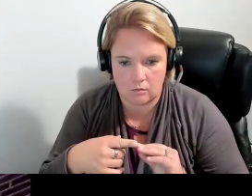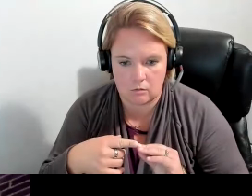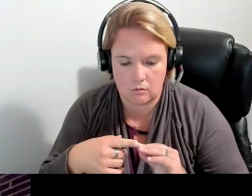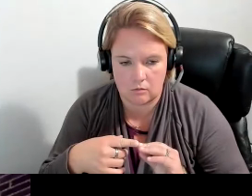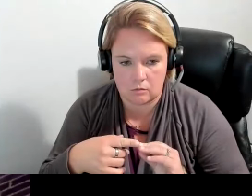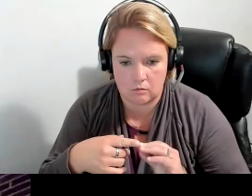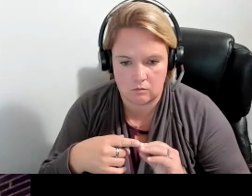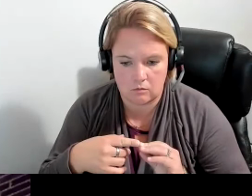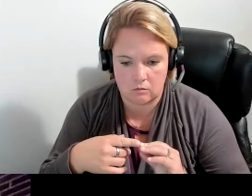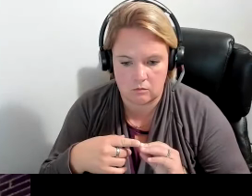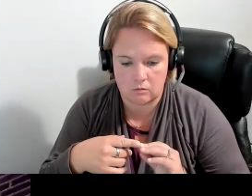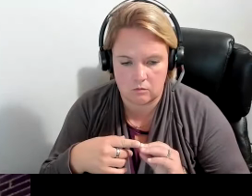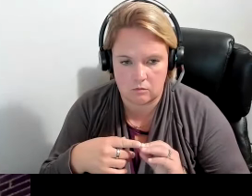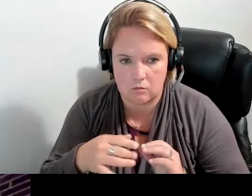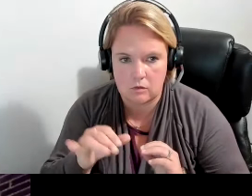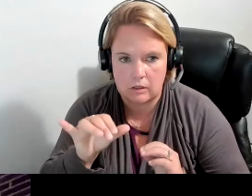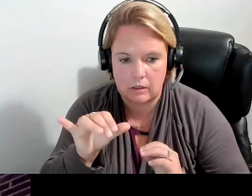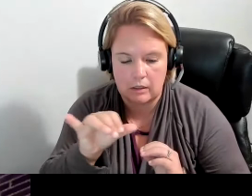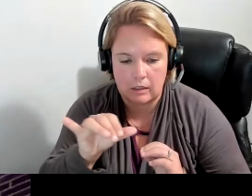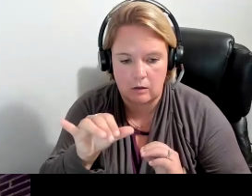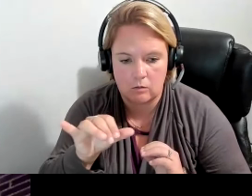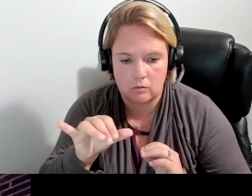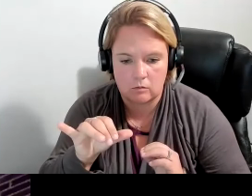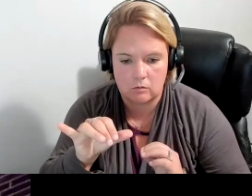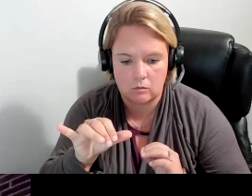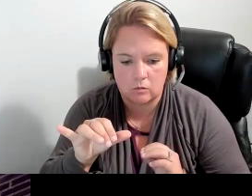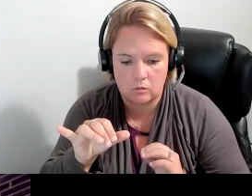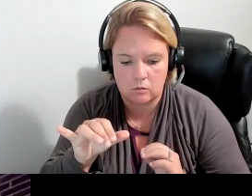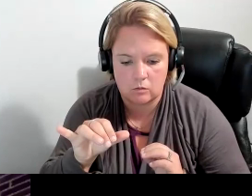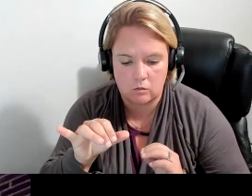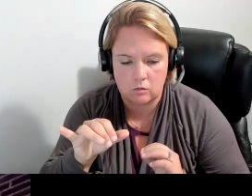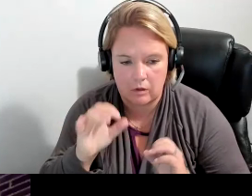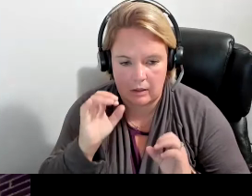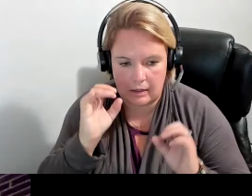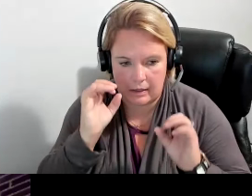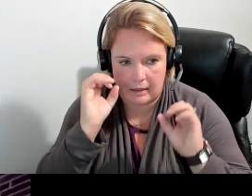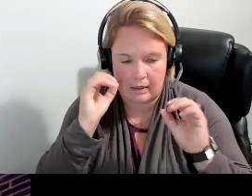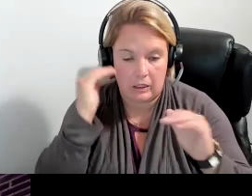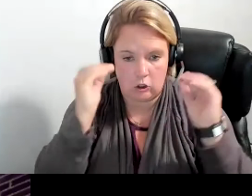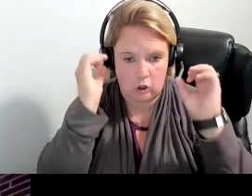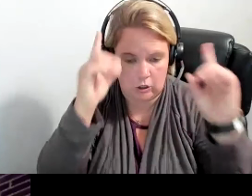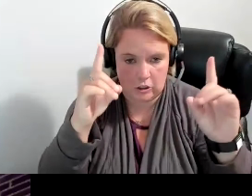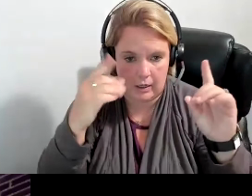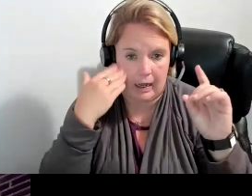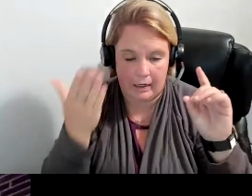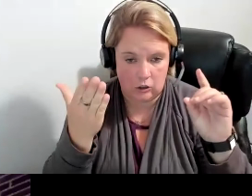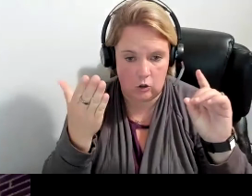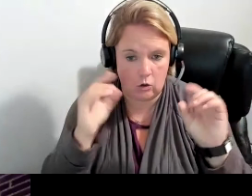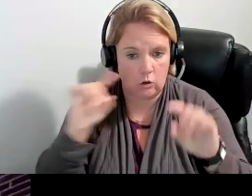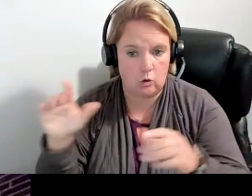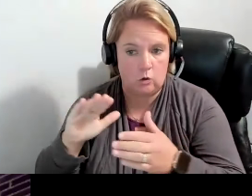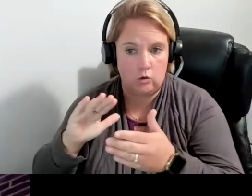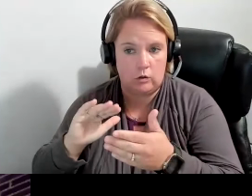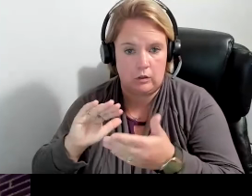that you, if I was like, if I didn't have the education I have now, or even with the education I have now, I didn't know that you could go to a community